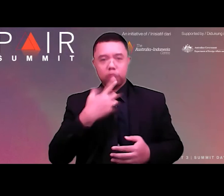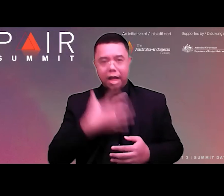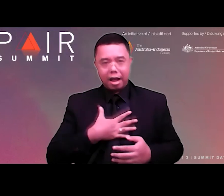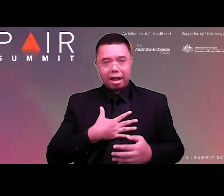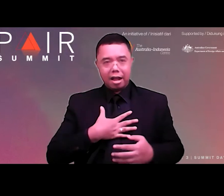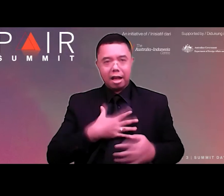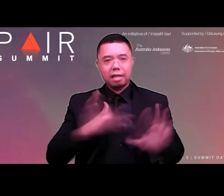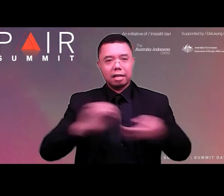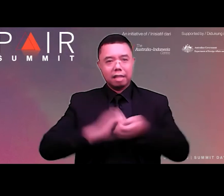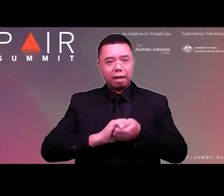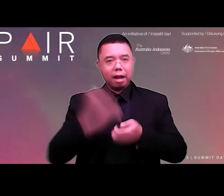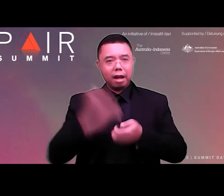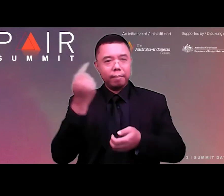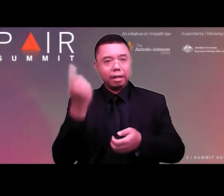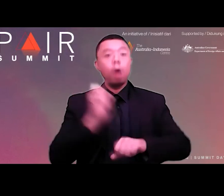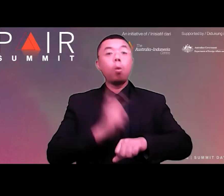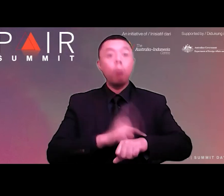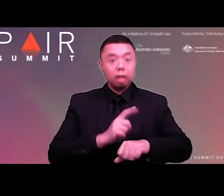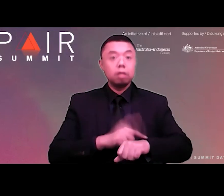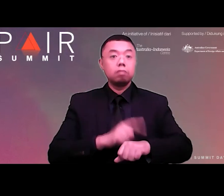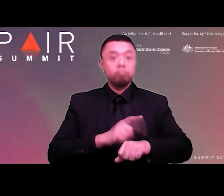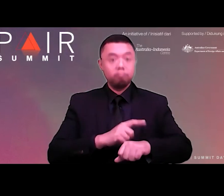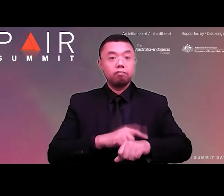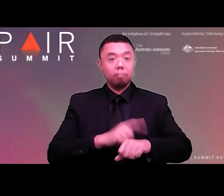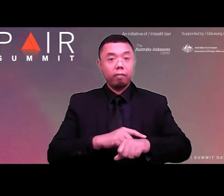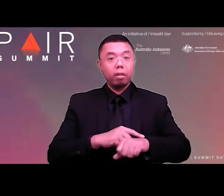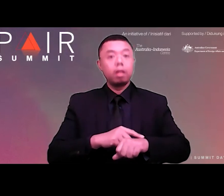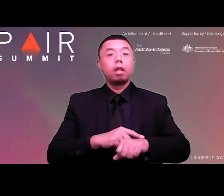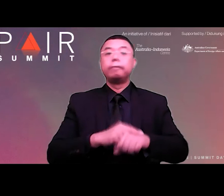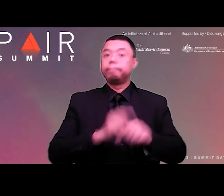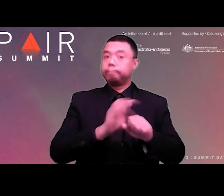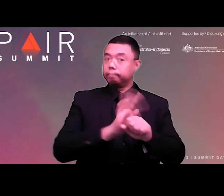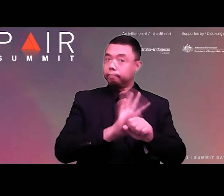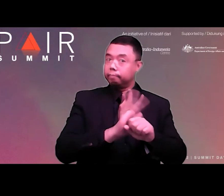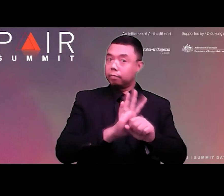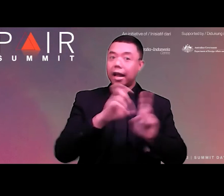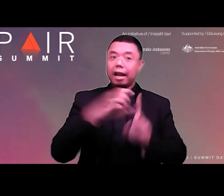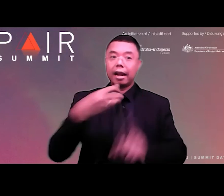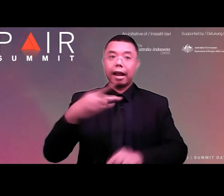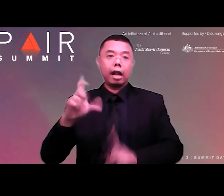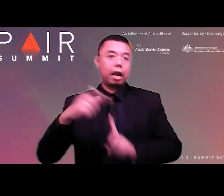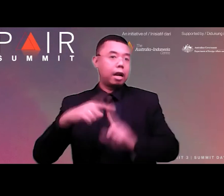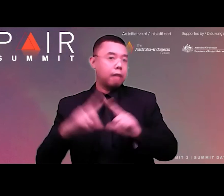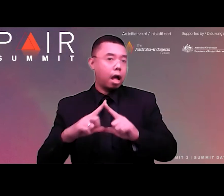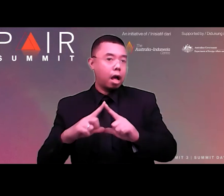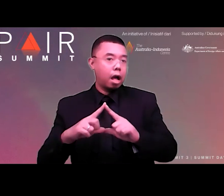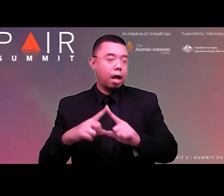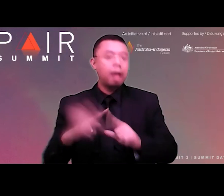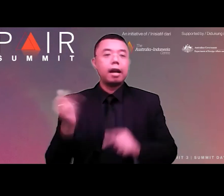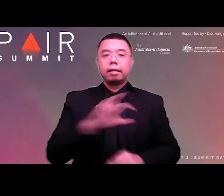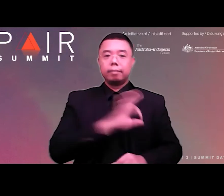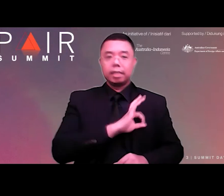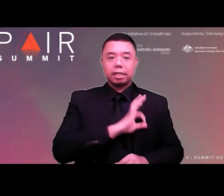Delta variant period. So the president assigned the coordinating minister, Maritime and